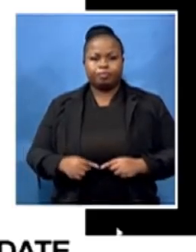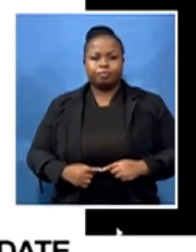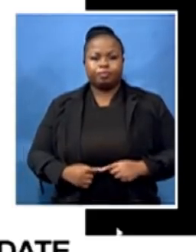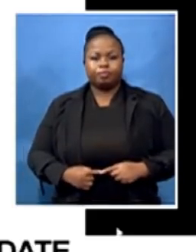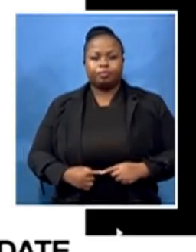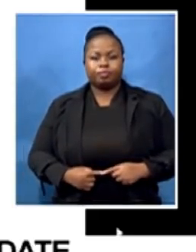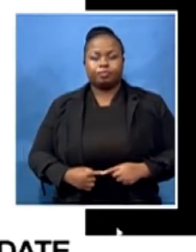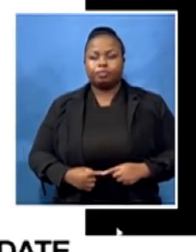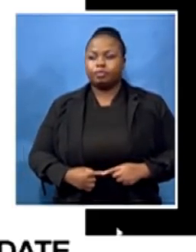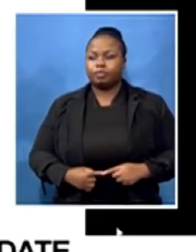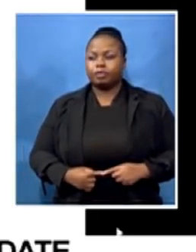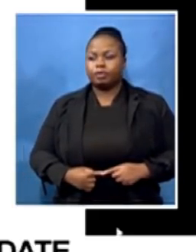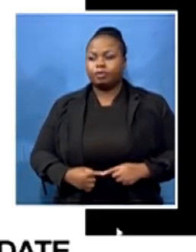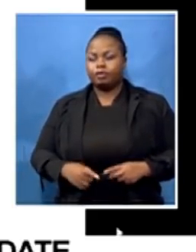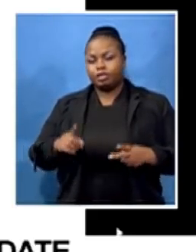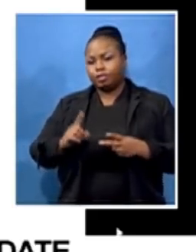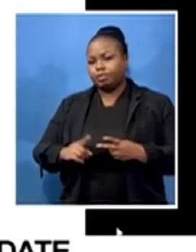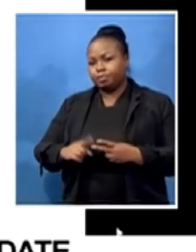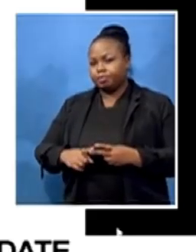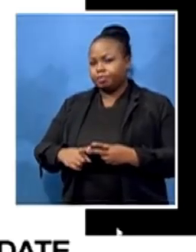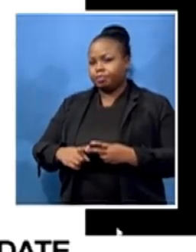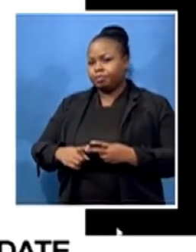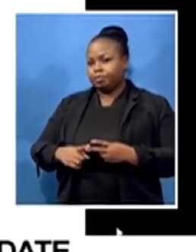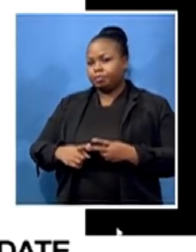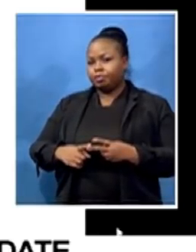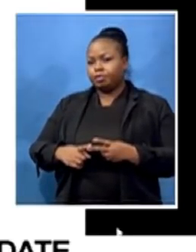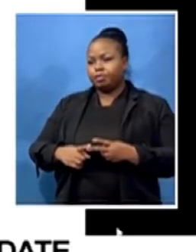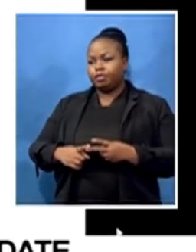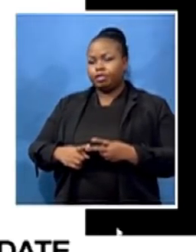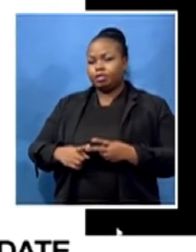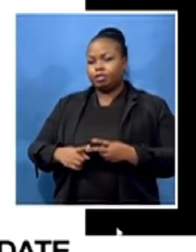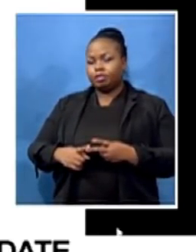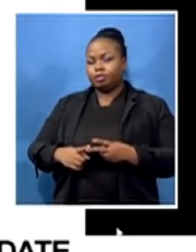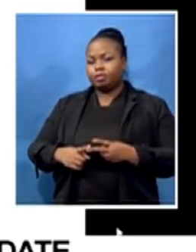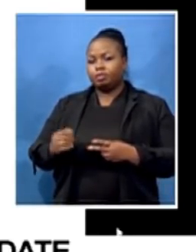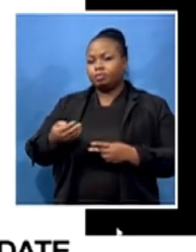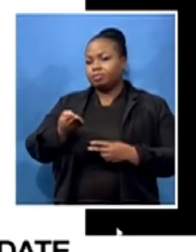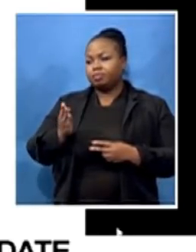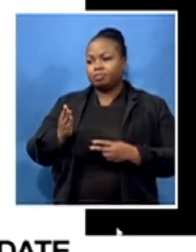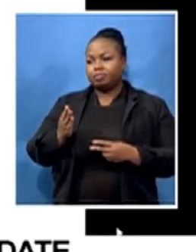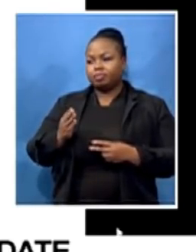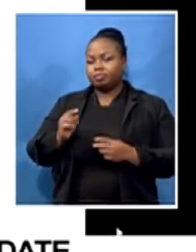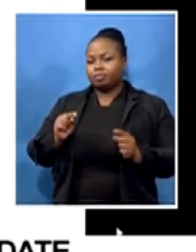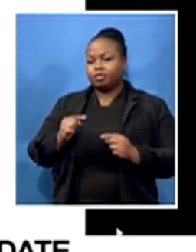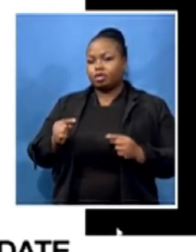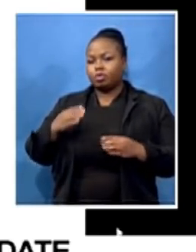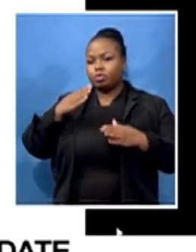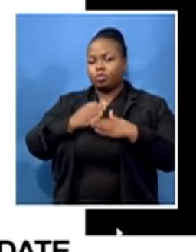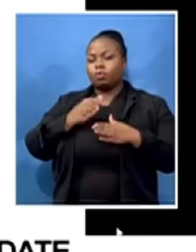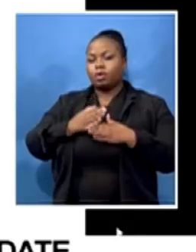devastation of them not being able to work during the lockdown. Poverty levels